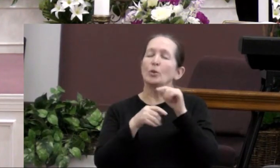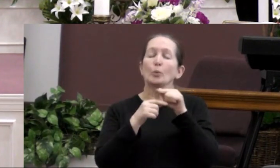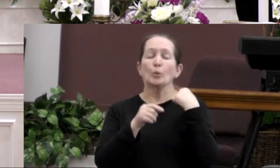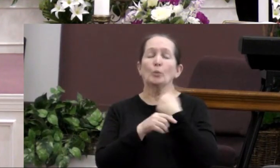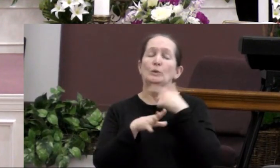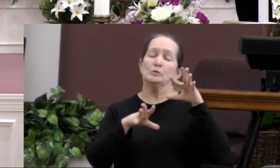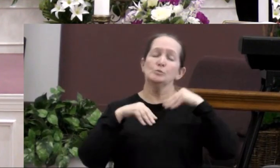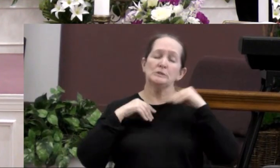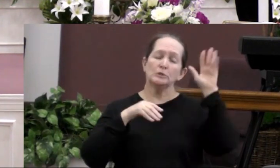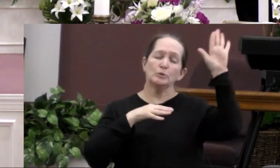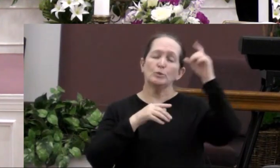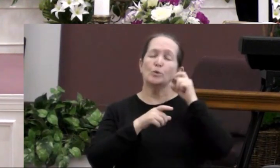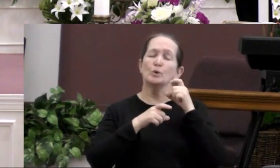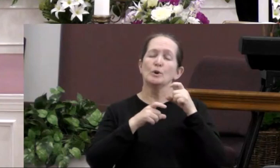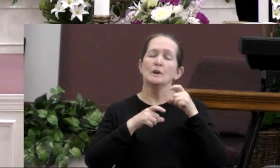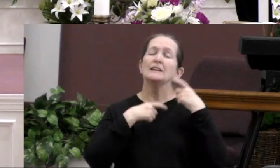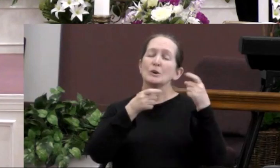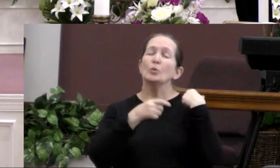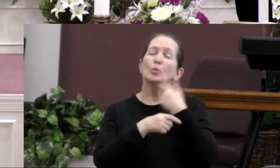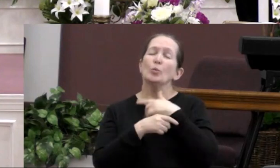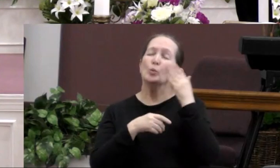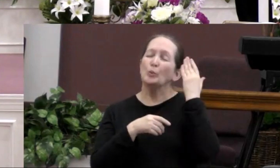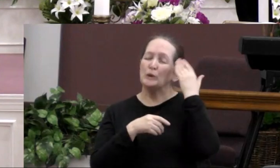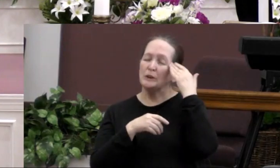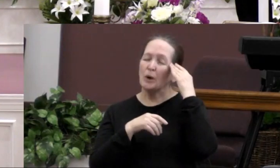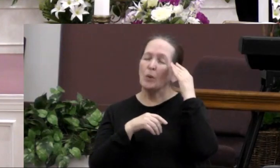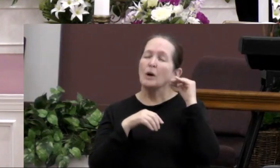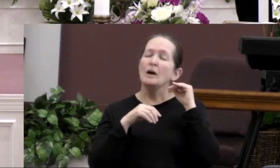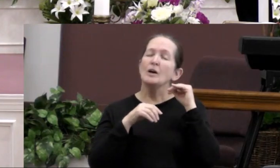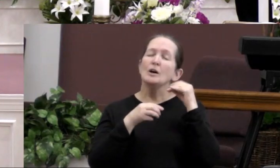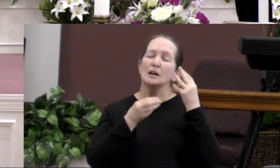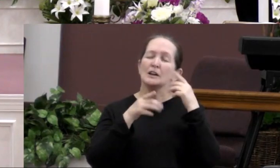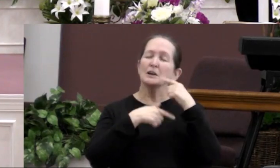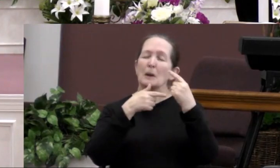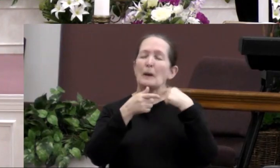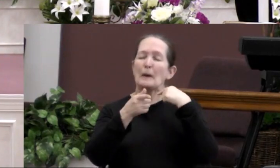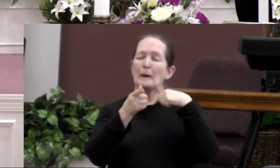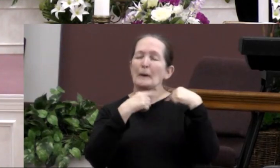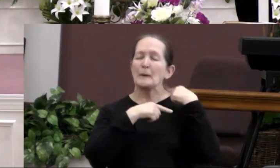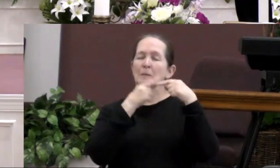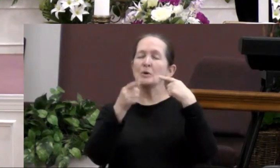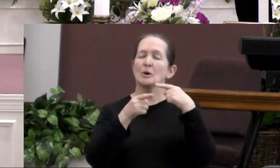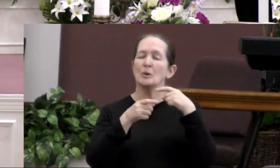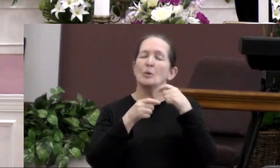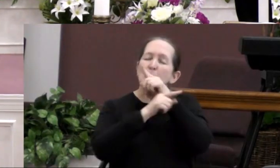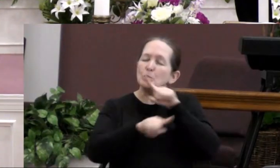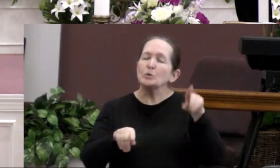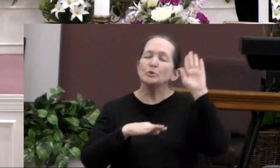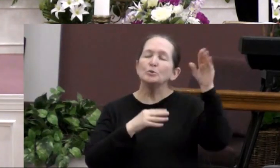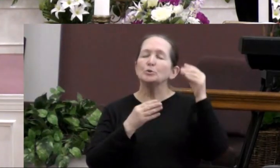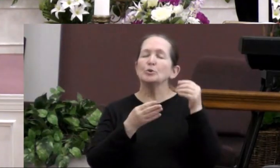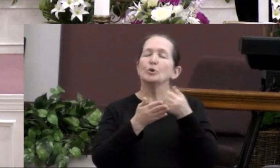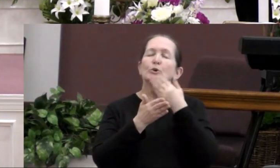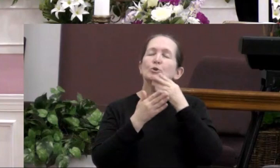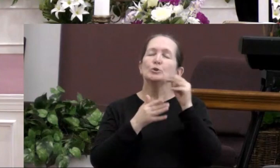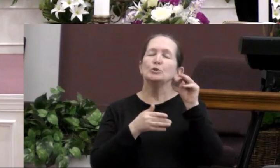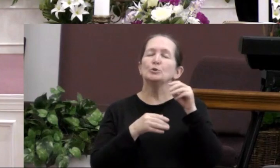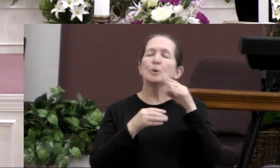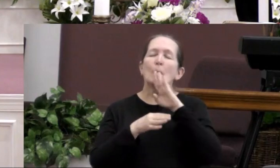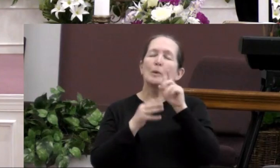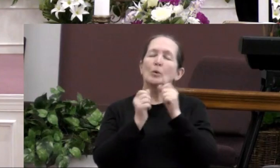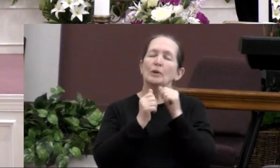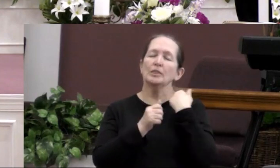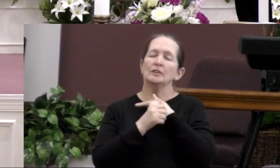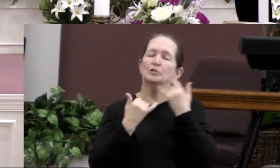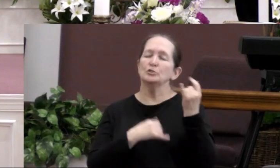gifts, we know how to come, go, and spread your good news. Be with us as we go out this day, Lord. Give us safe travels.